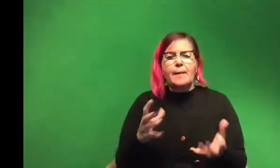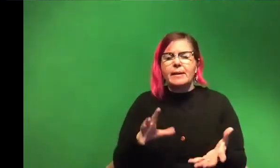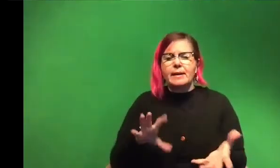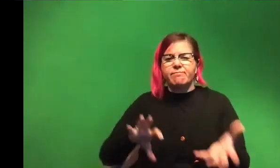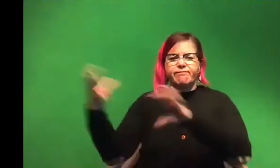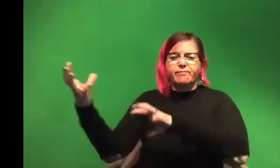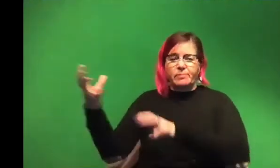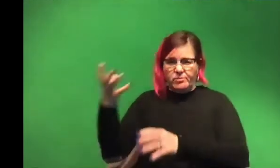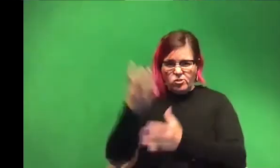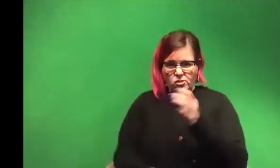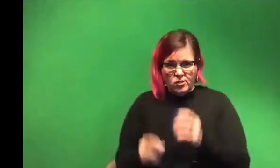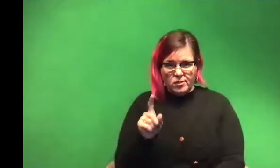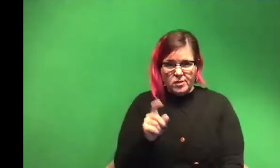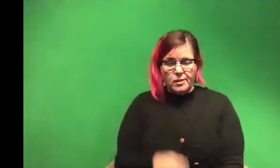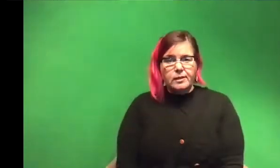So here's